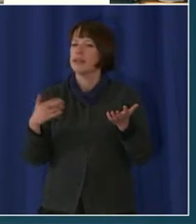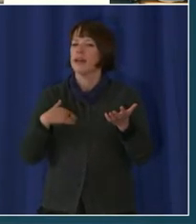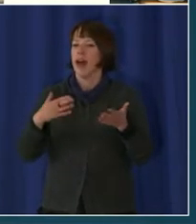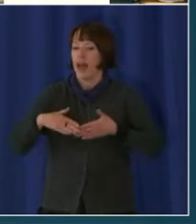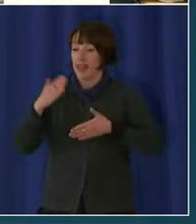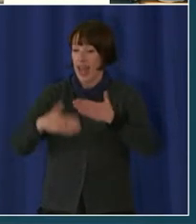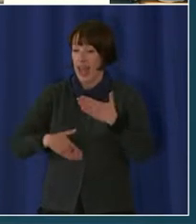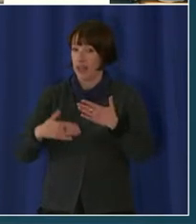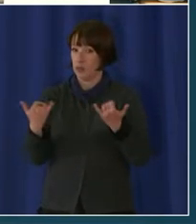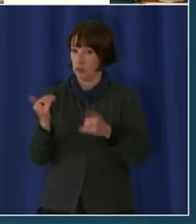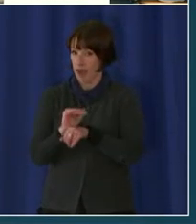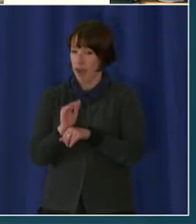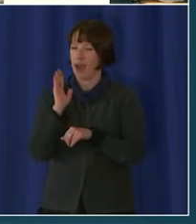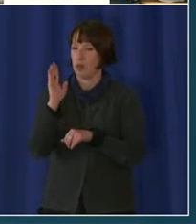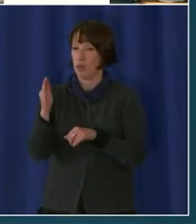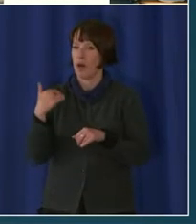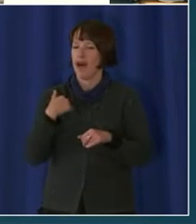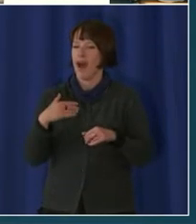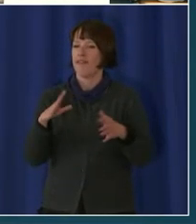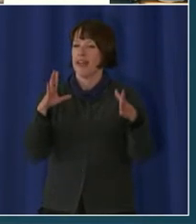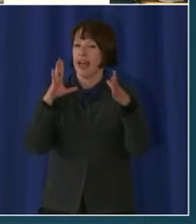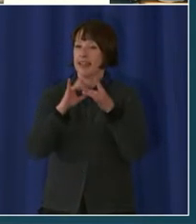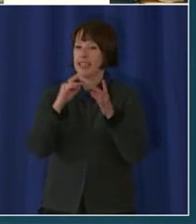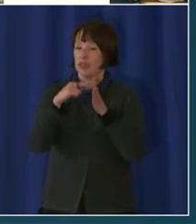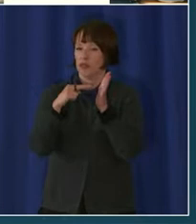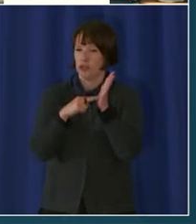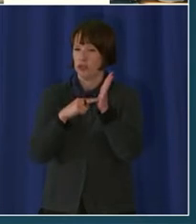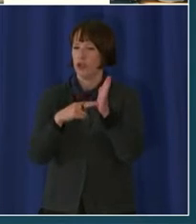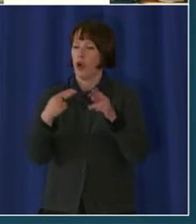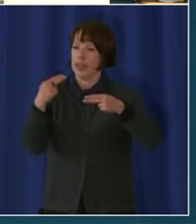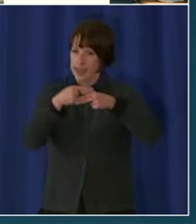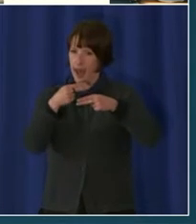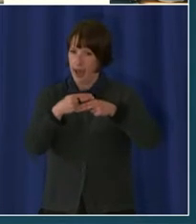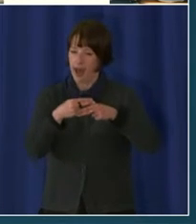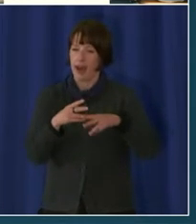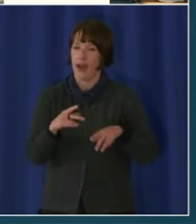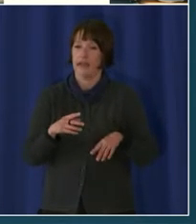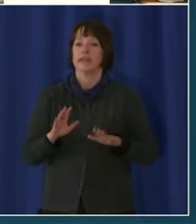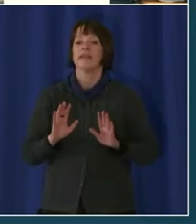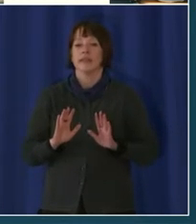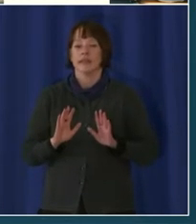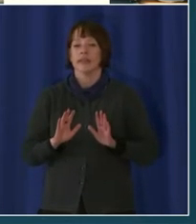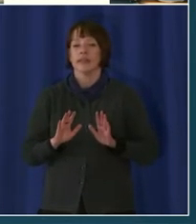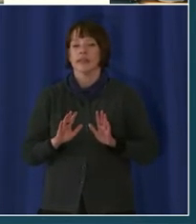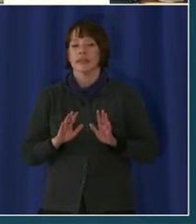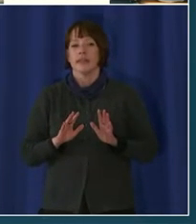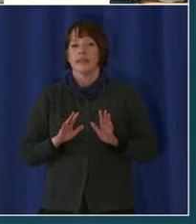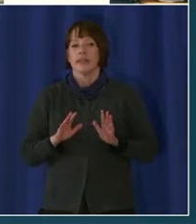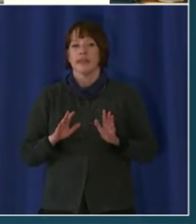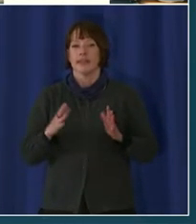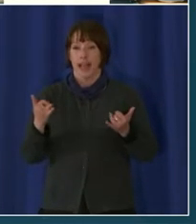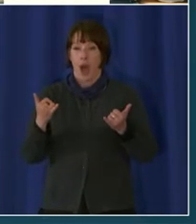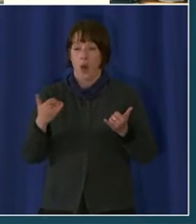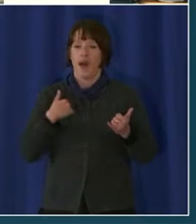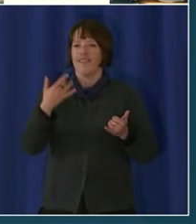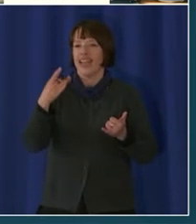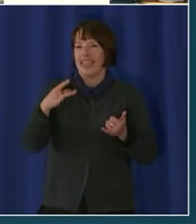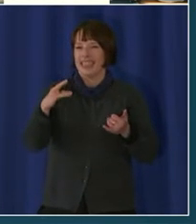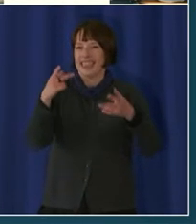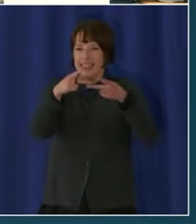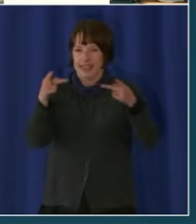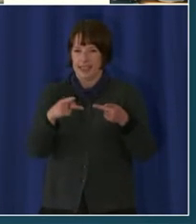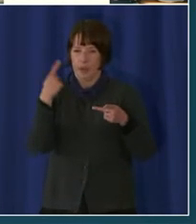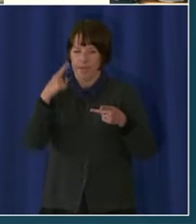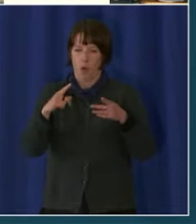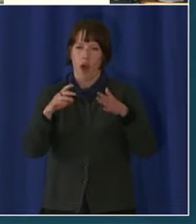at the end of our session this evening, we'll have registration information. But you can see that there are 18 sites